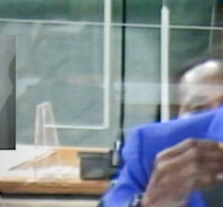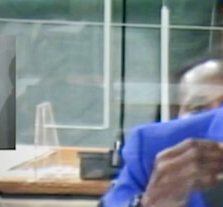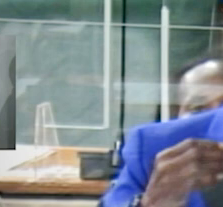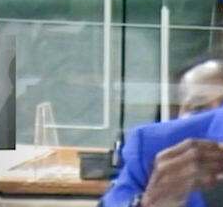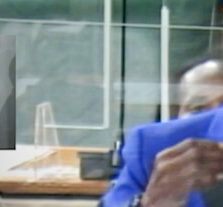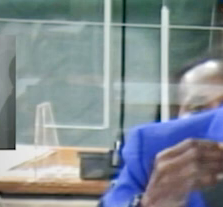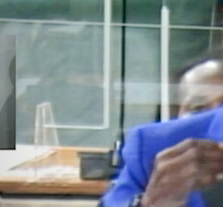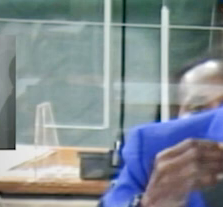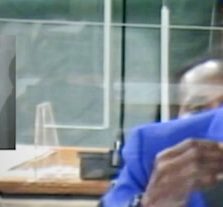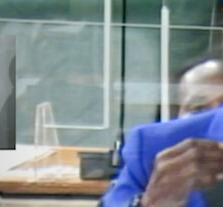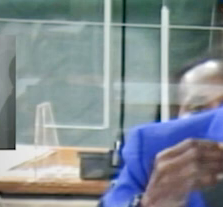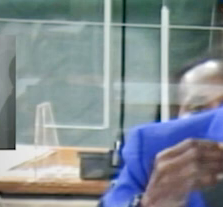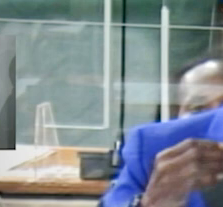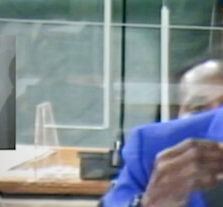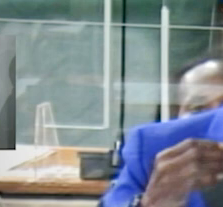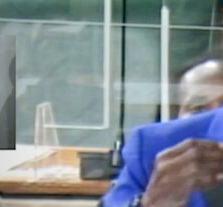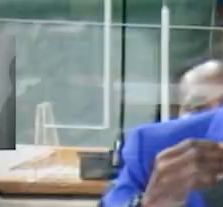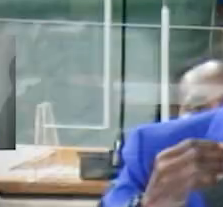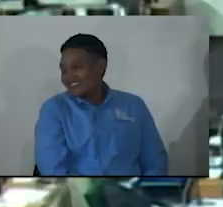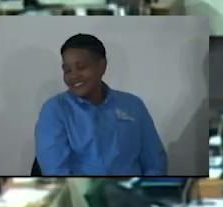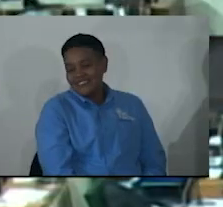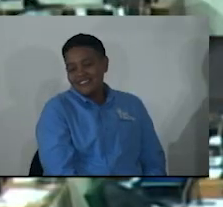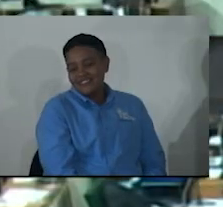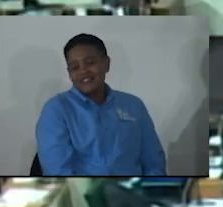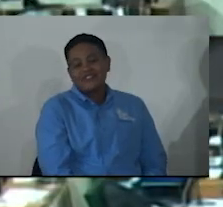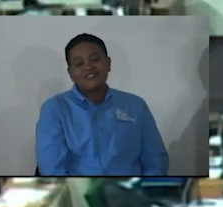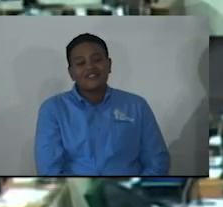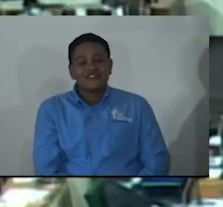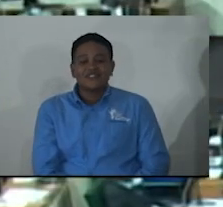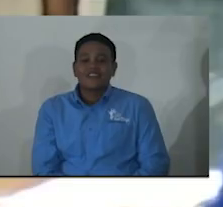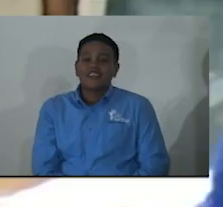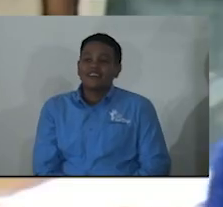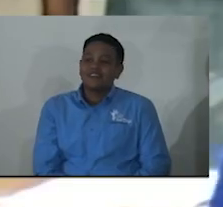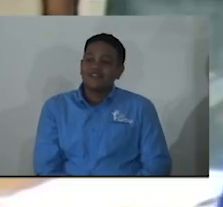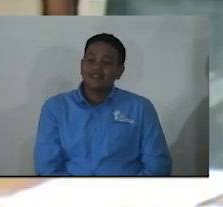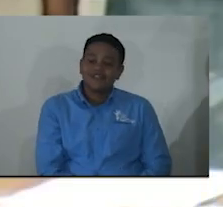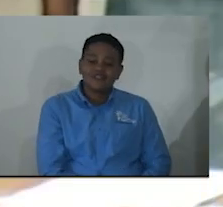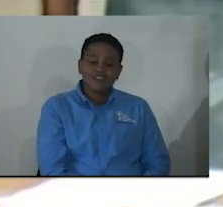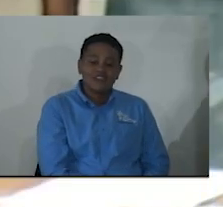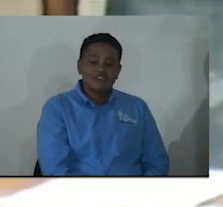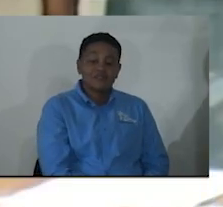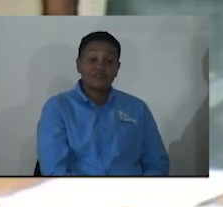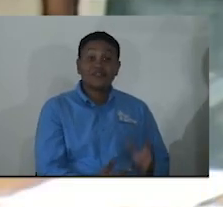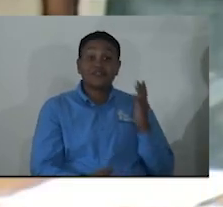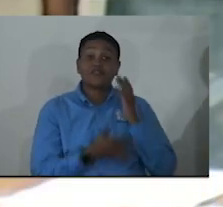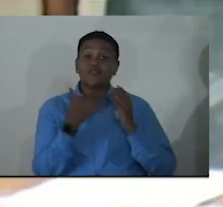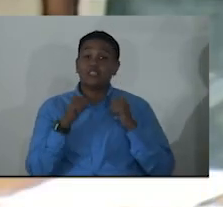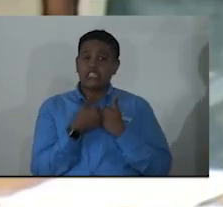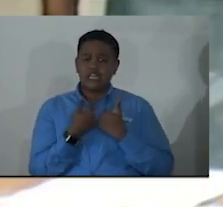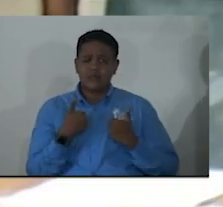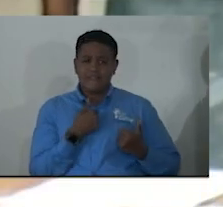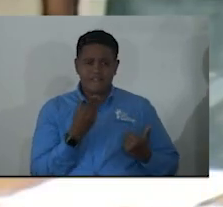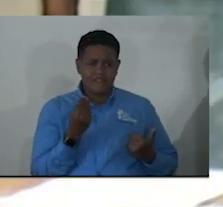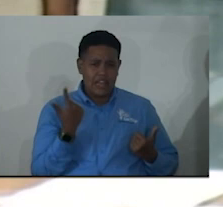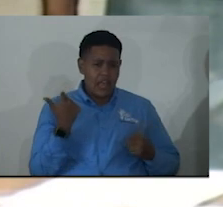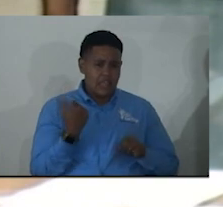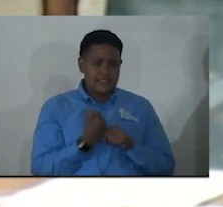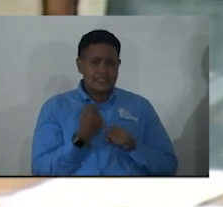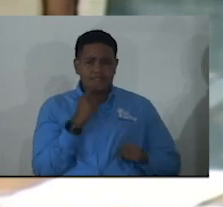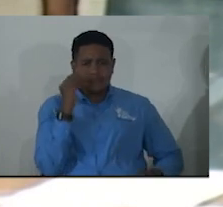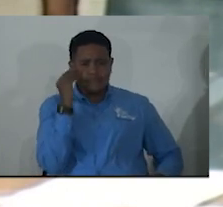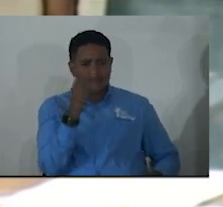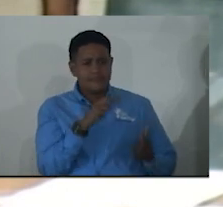was tabled in the House of Representatives on Tuesday. Gender Minister Olivia Grange says this will be debated in the chambers next week and